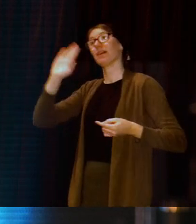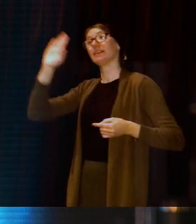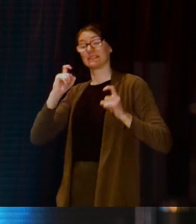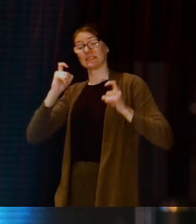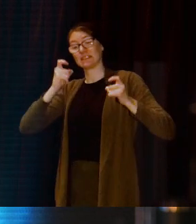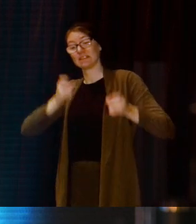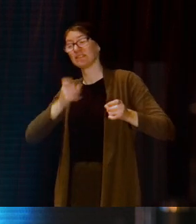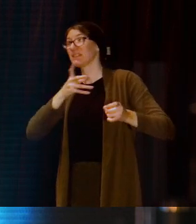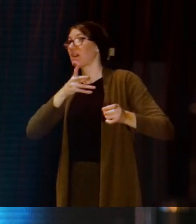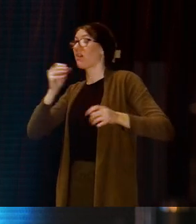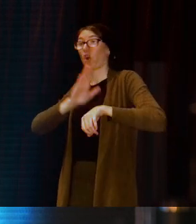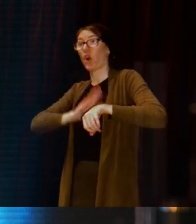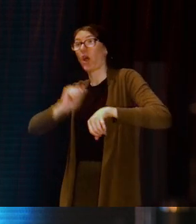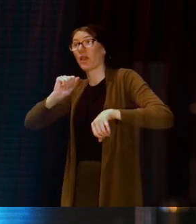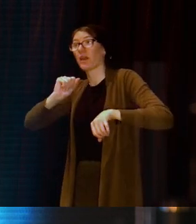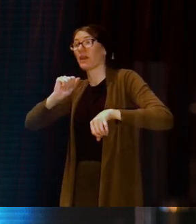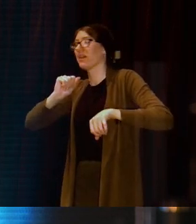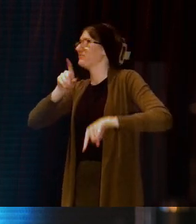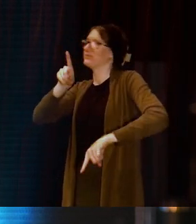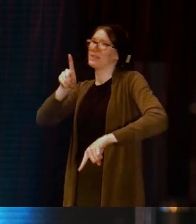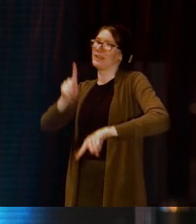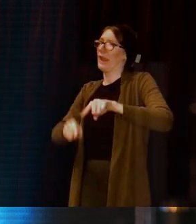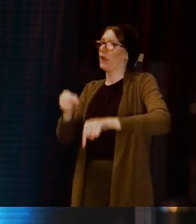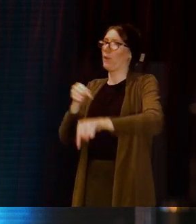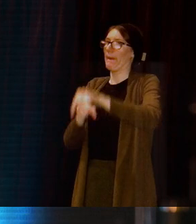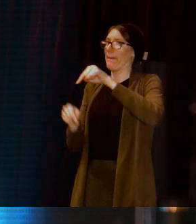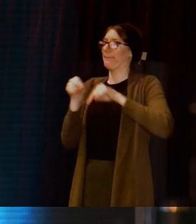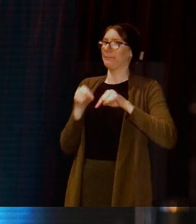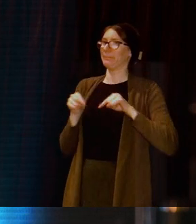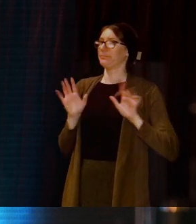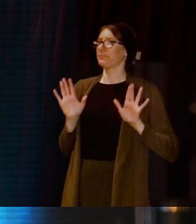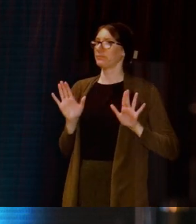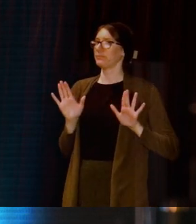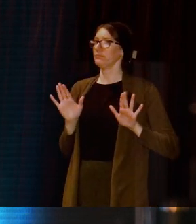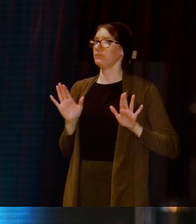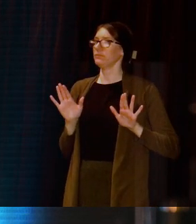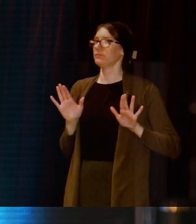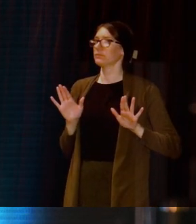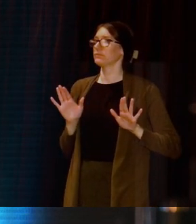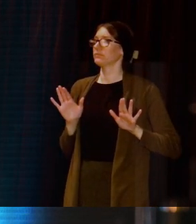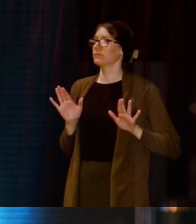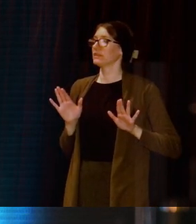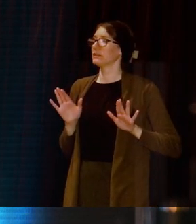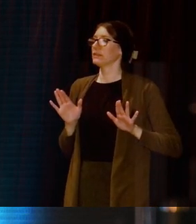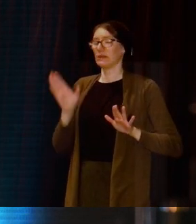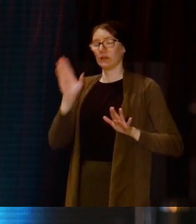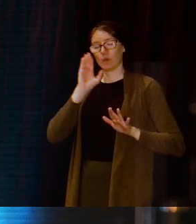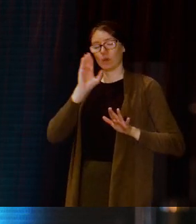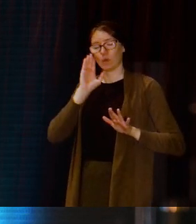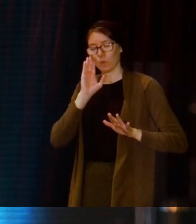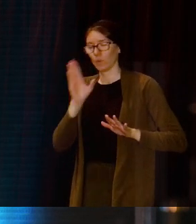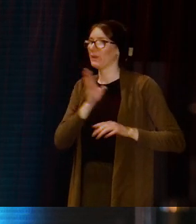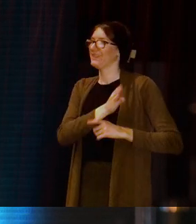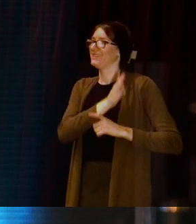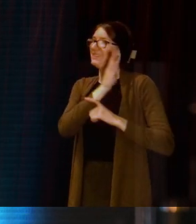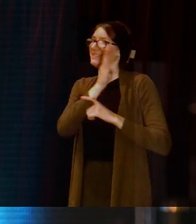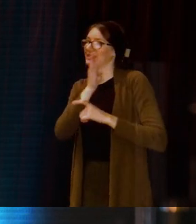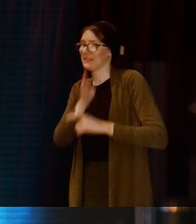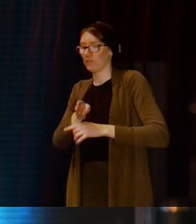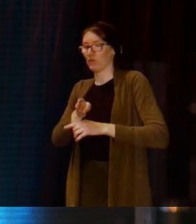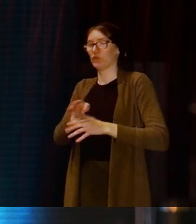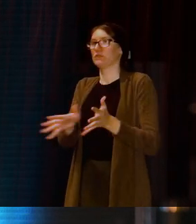irrevocable. So some of what we see with them, they might go in remission, right? But they will never ultimately be